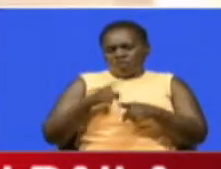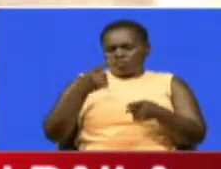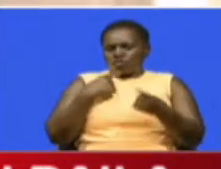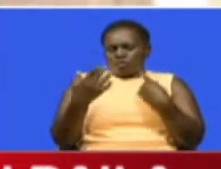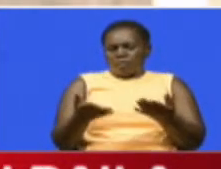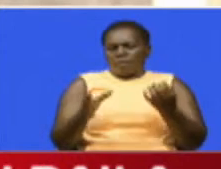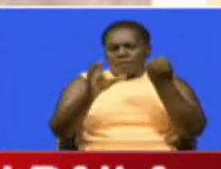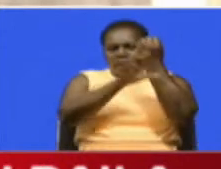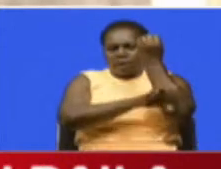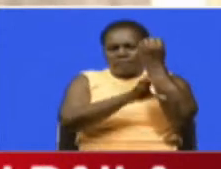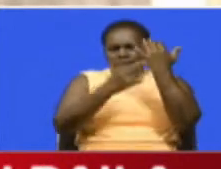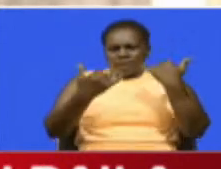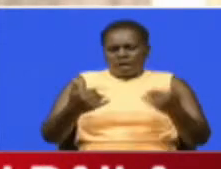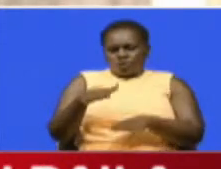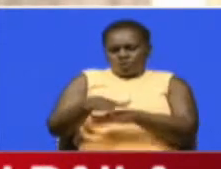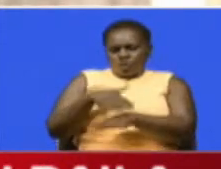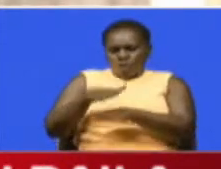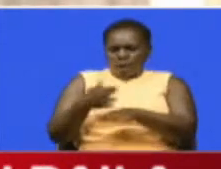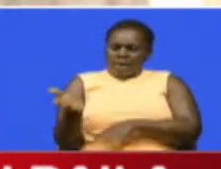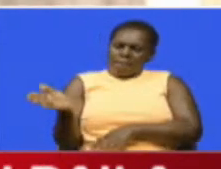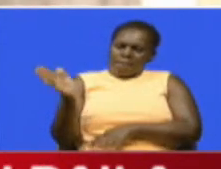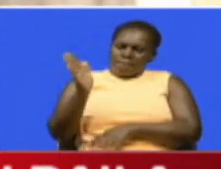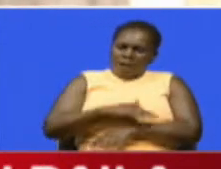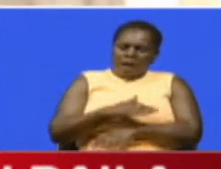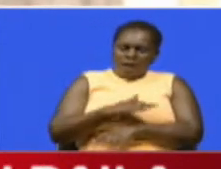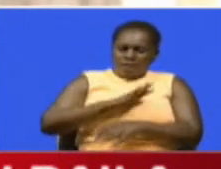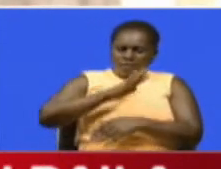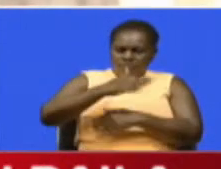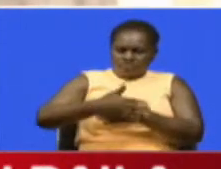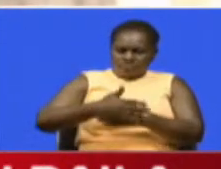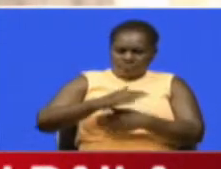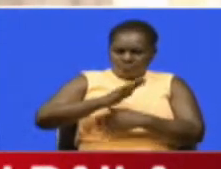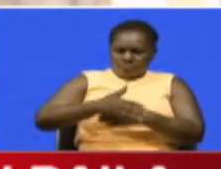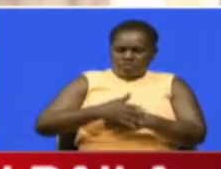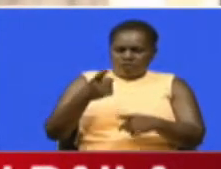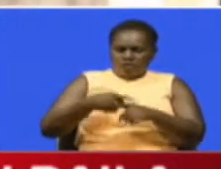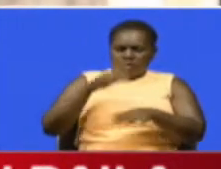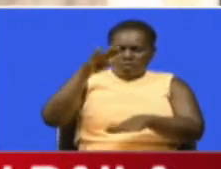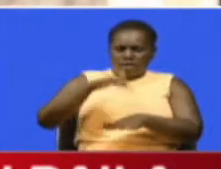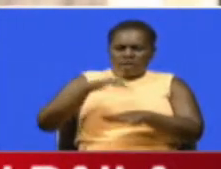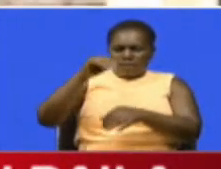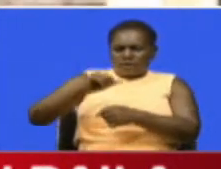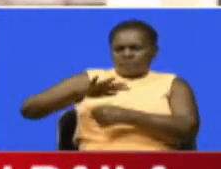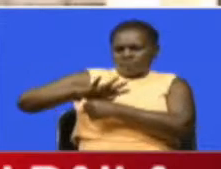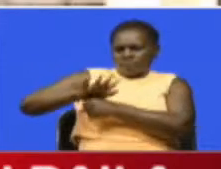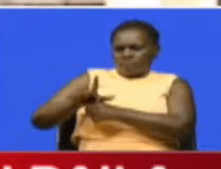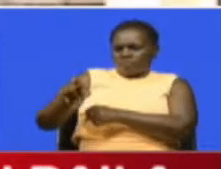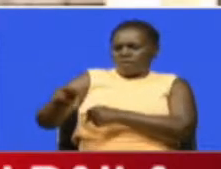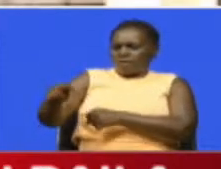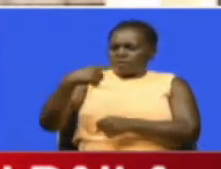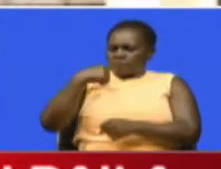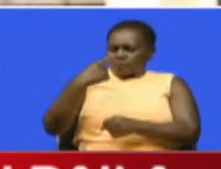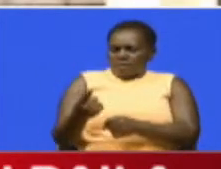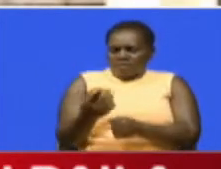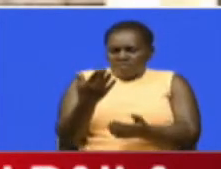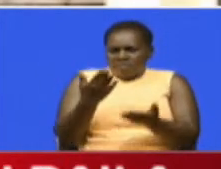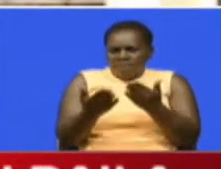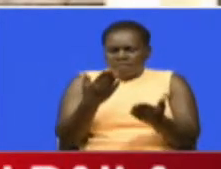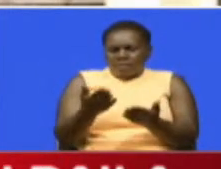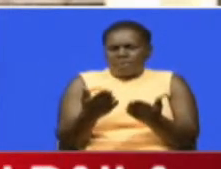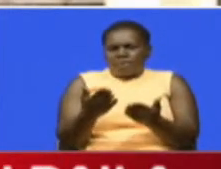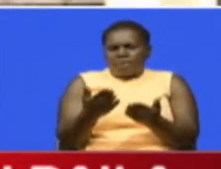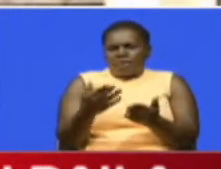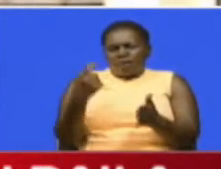In a country that is slowly recovering from the effects of COVID-19, and you've mentioned that this perhaps would